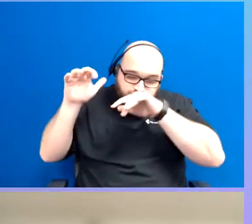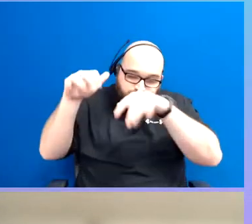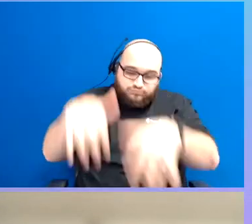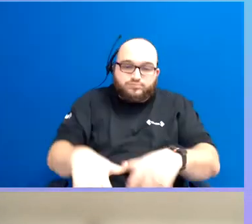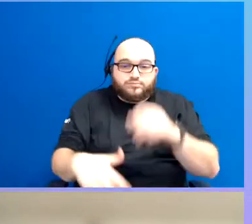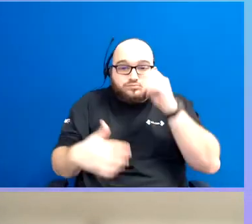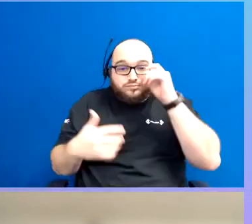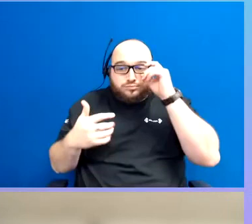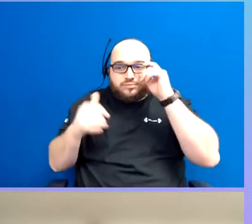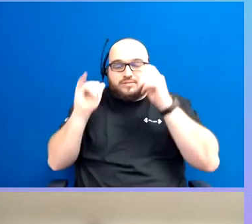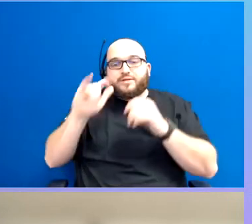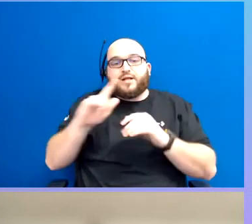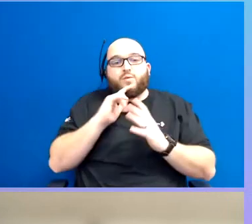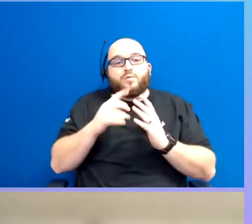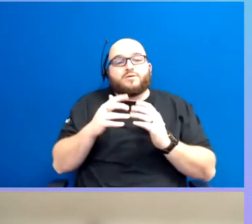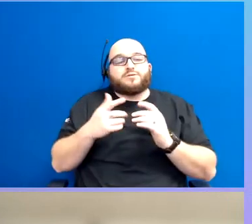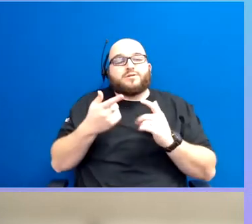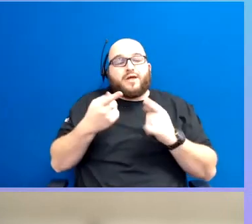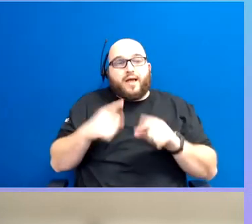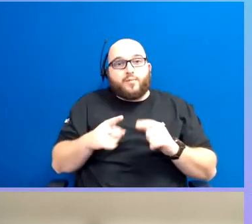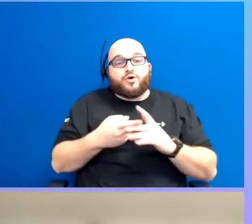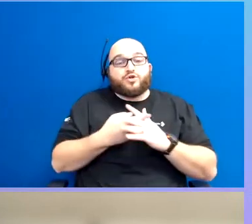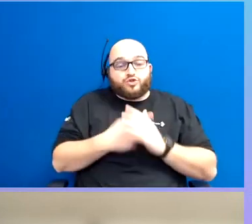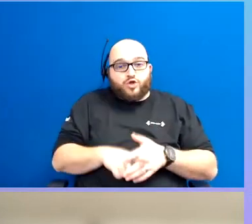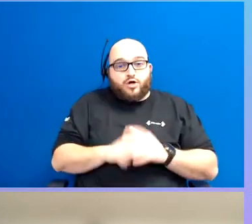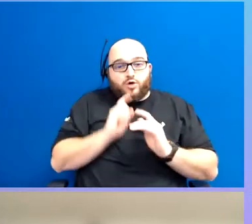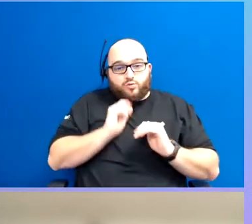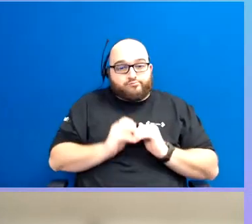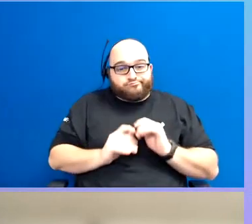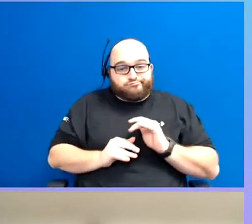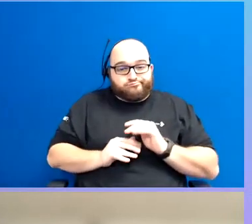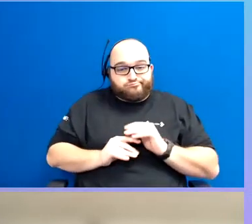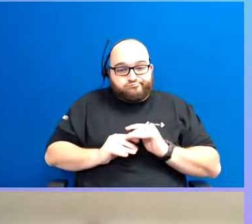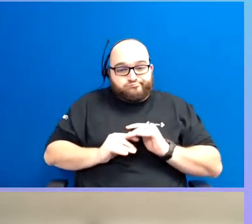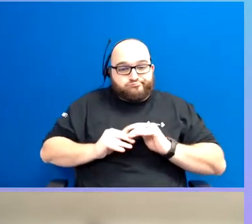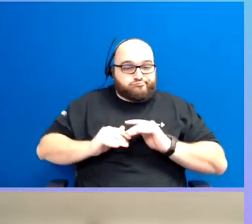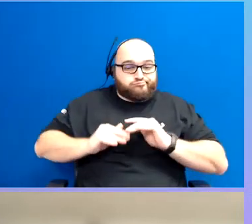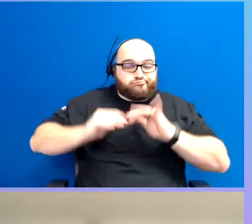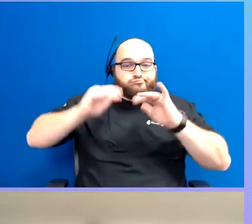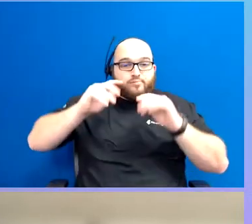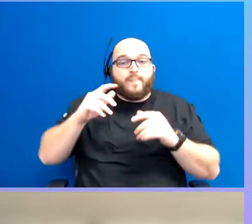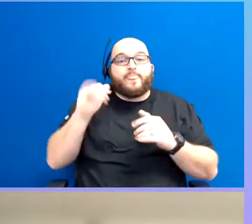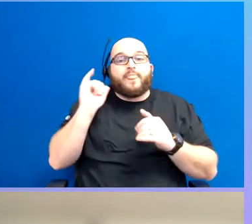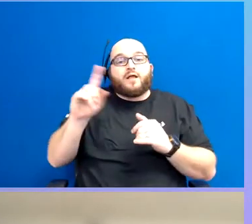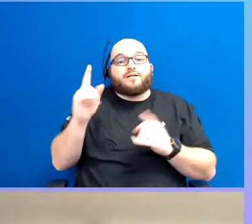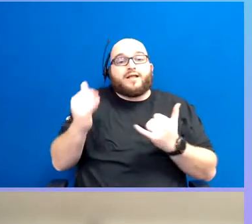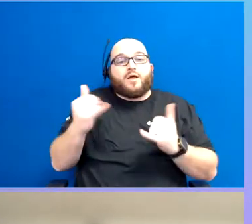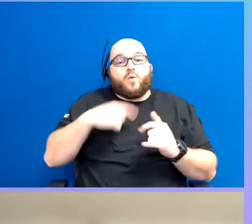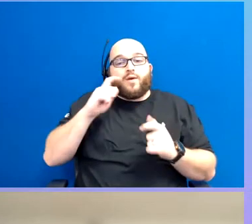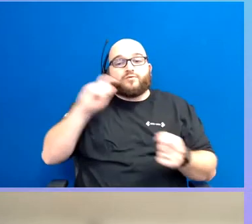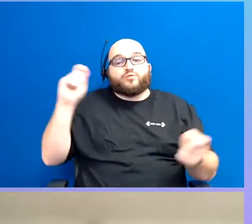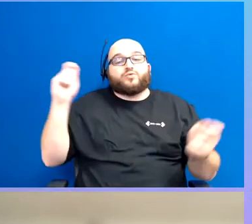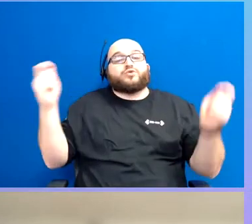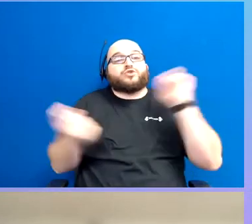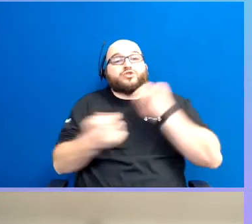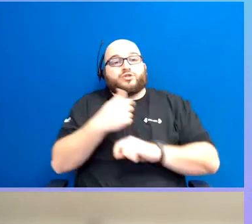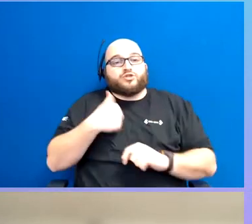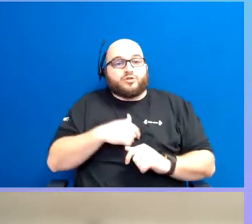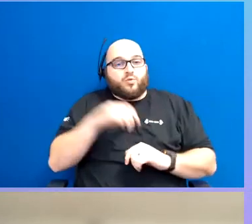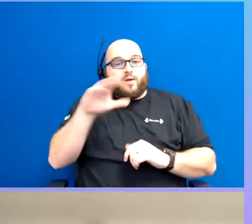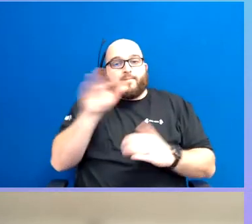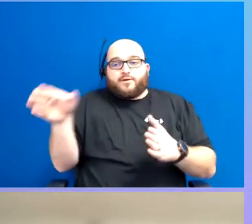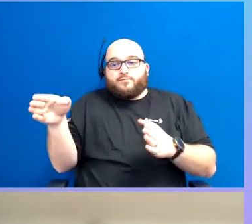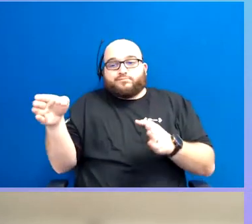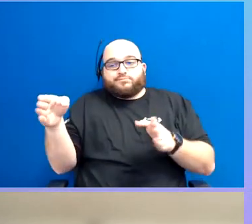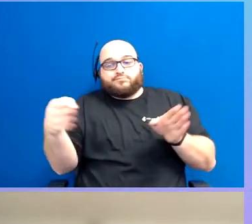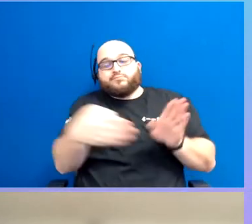was the environment that was building around me. So, and where we had to turn this oil tanker. So the storm.